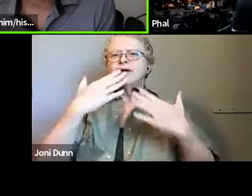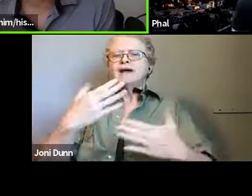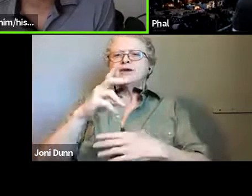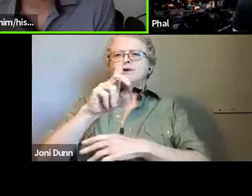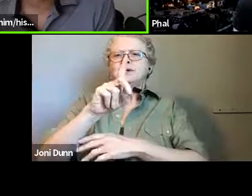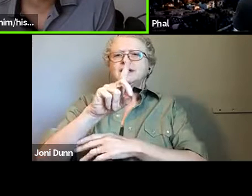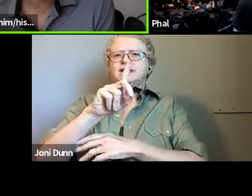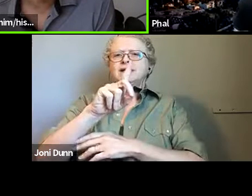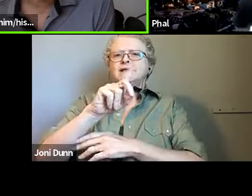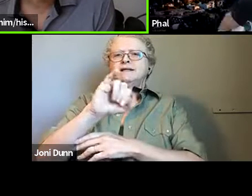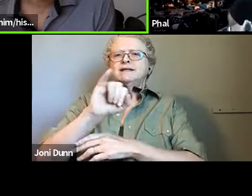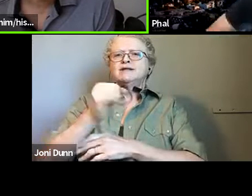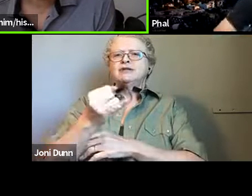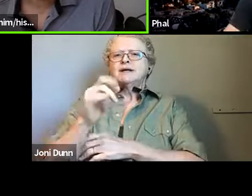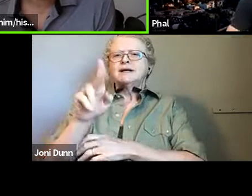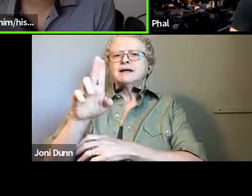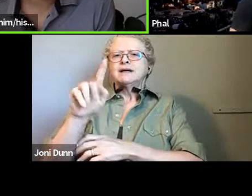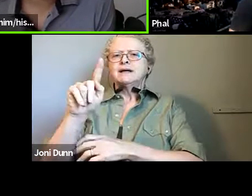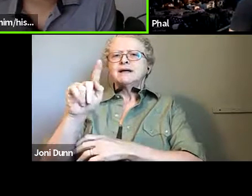It's a